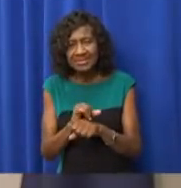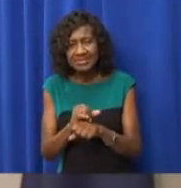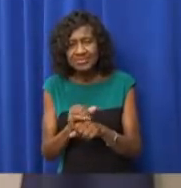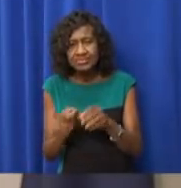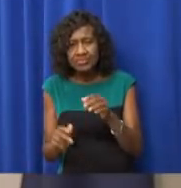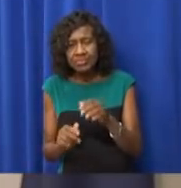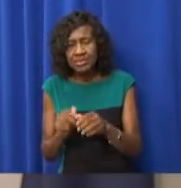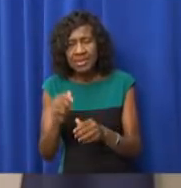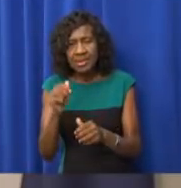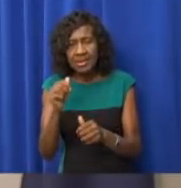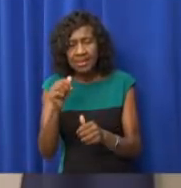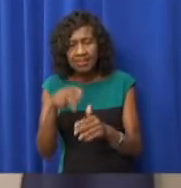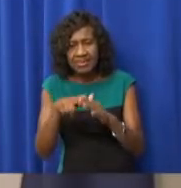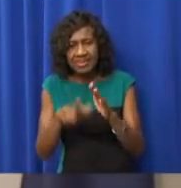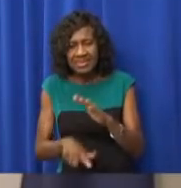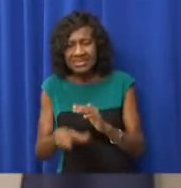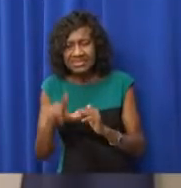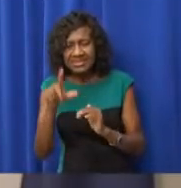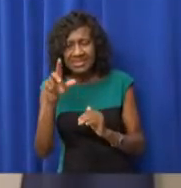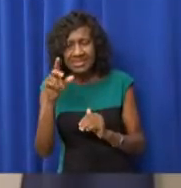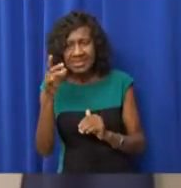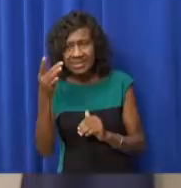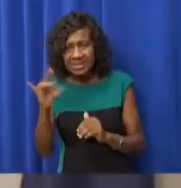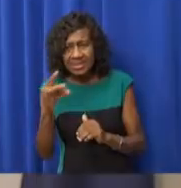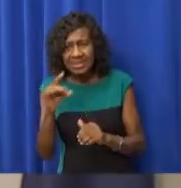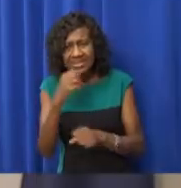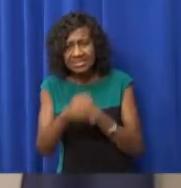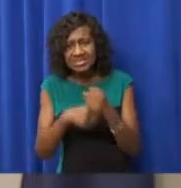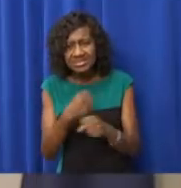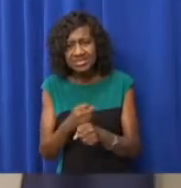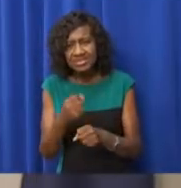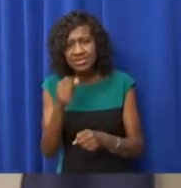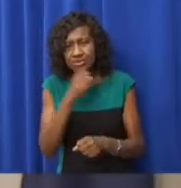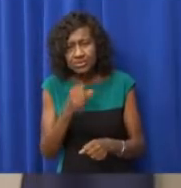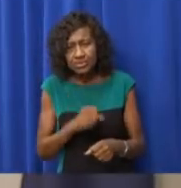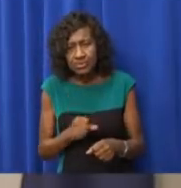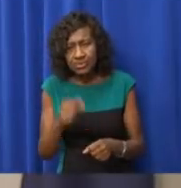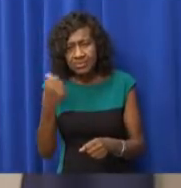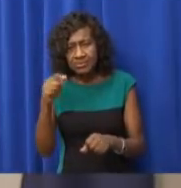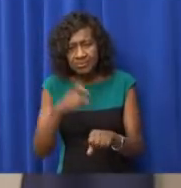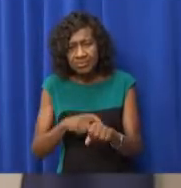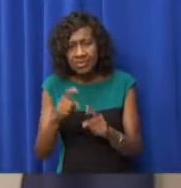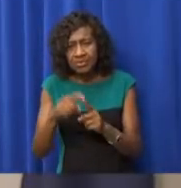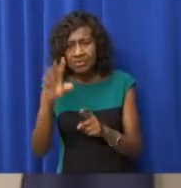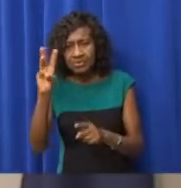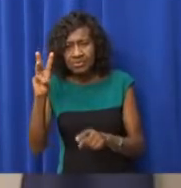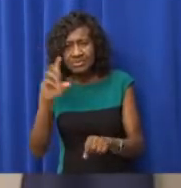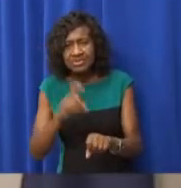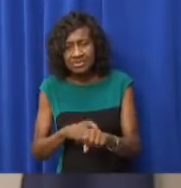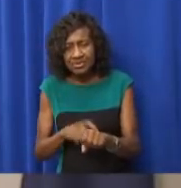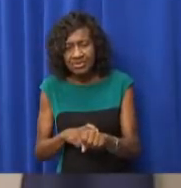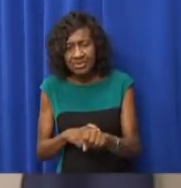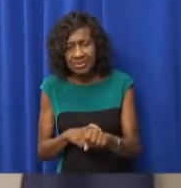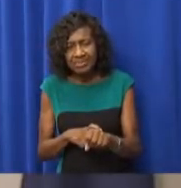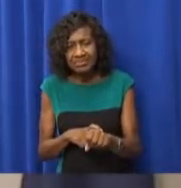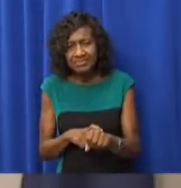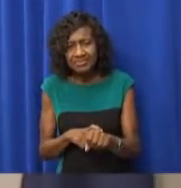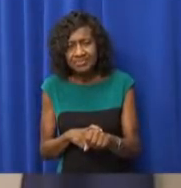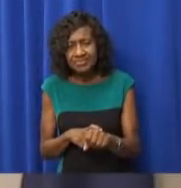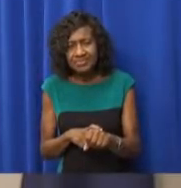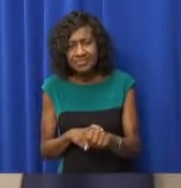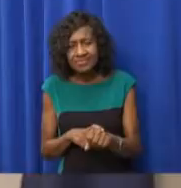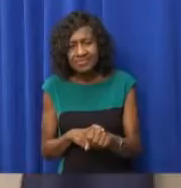is open Monday through Friday from 10 a.m. to 6 p.m. There is some discussions